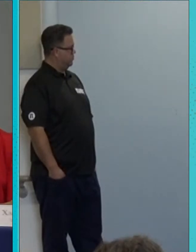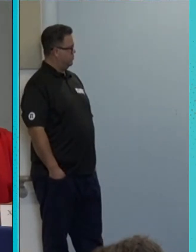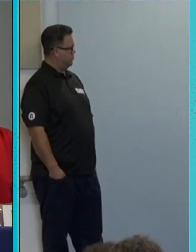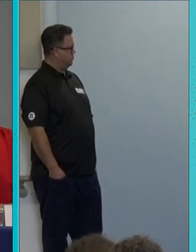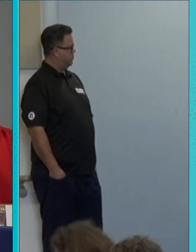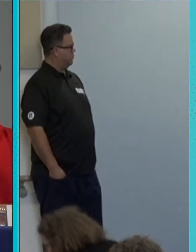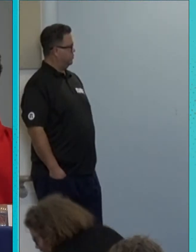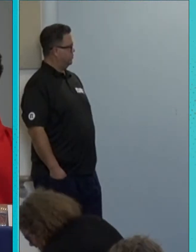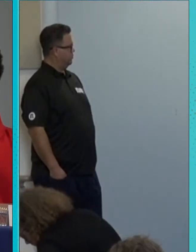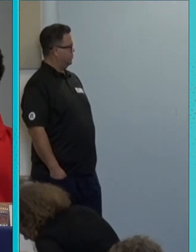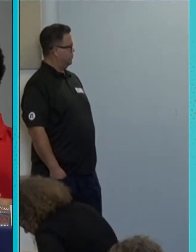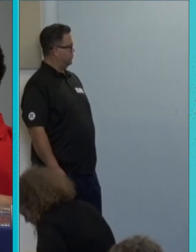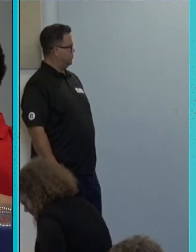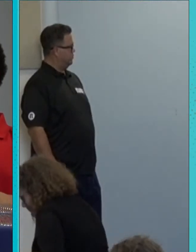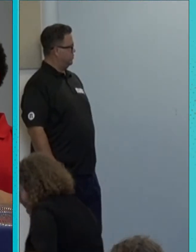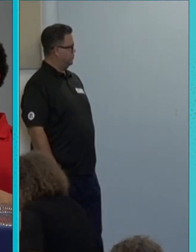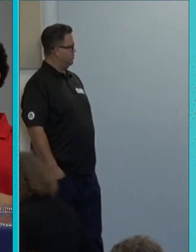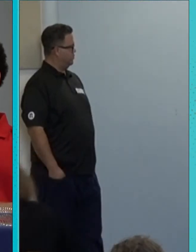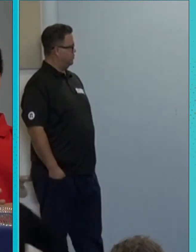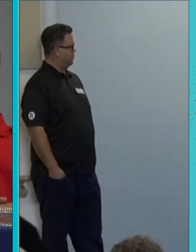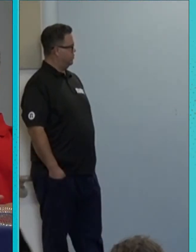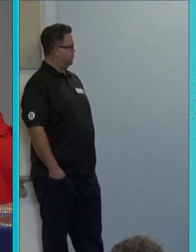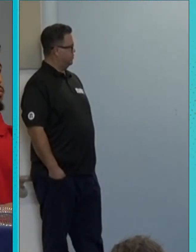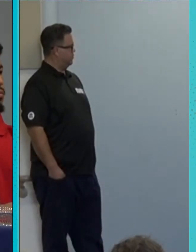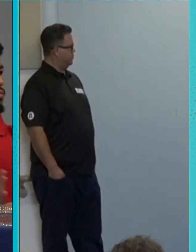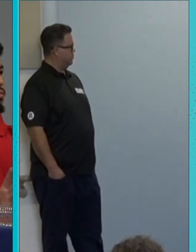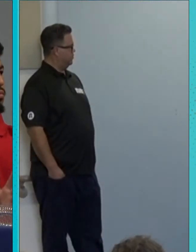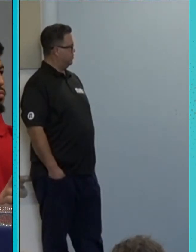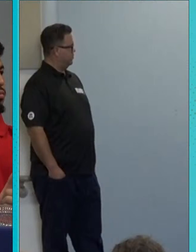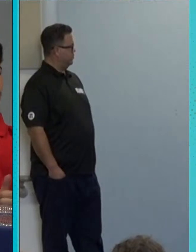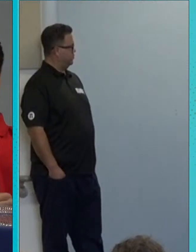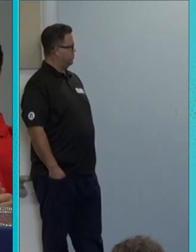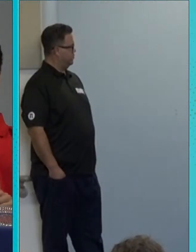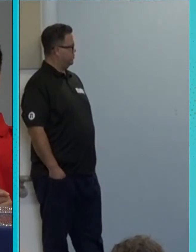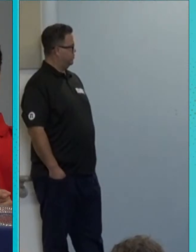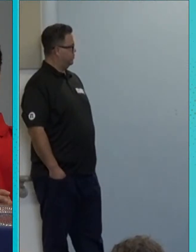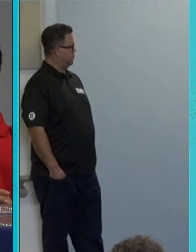I have a question. Oh, 1 second. And then I still have After you're done, Andrew, I have a question. Go ahead.